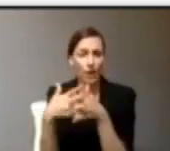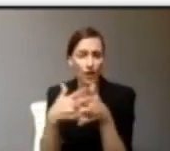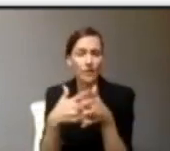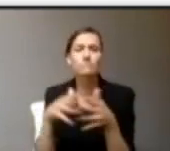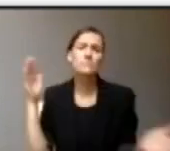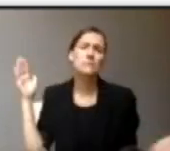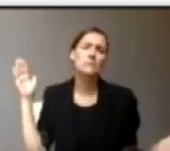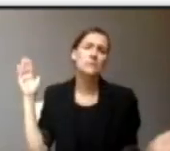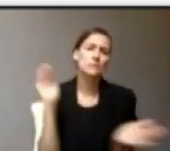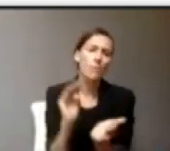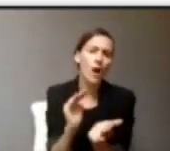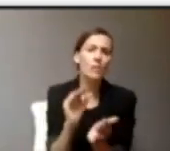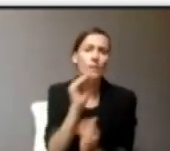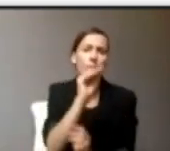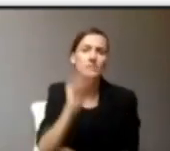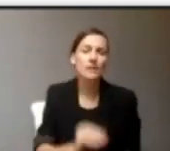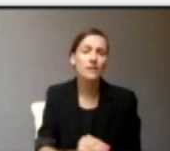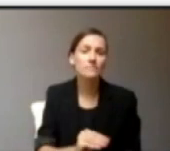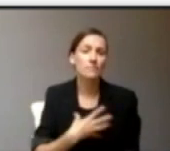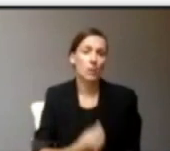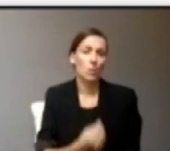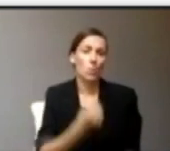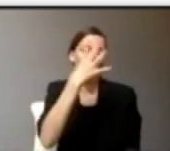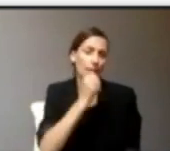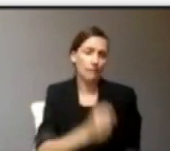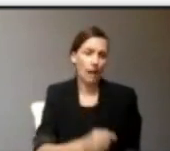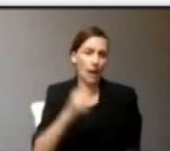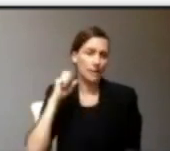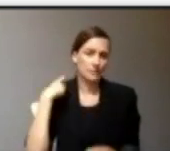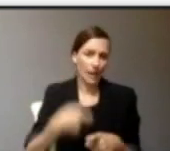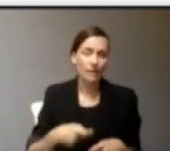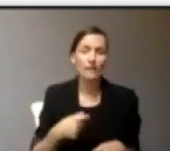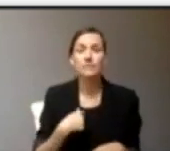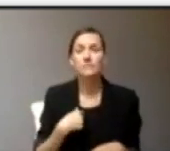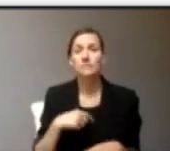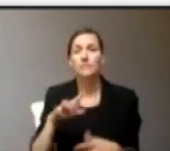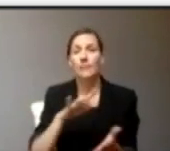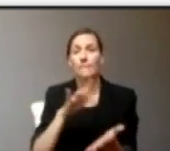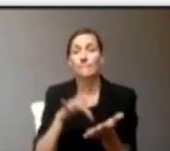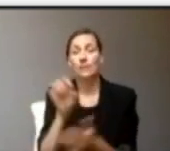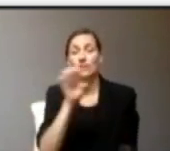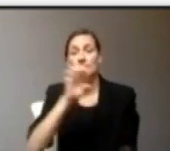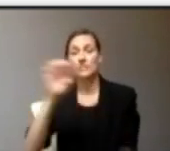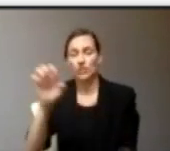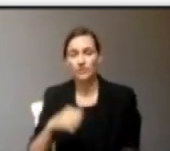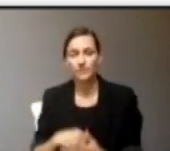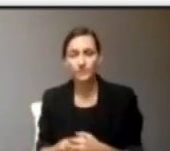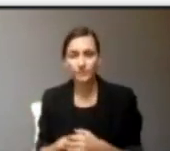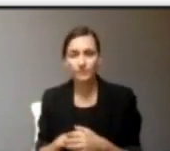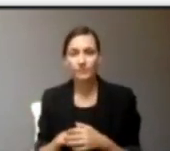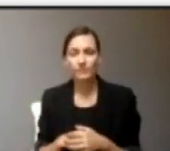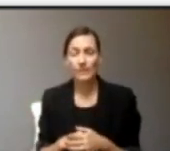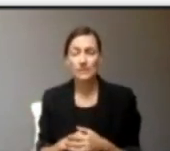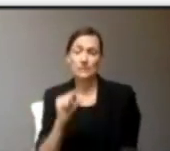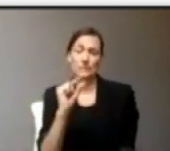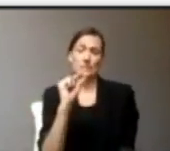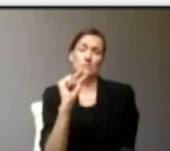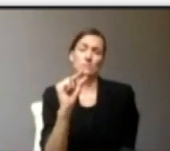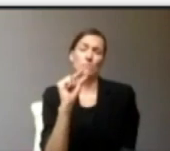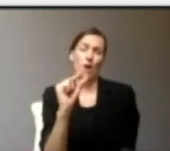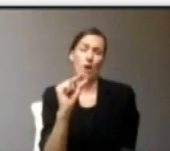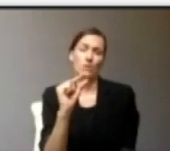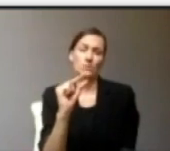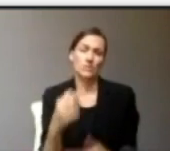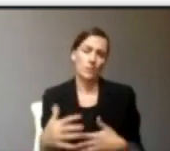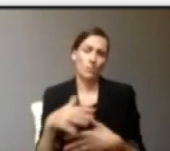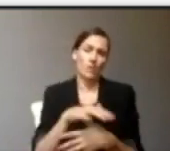percentage Caucasian non-Hispanic, and Middle Eastern. And then a very small percentage,